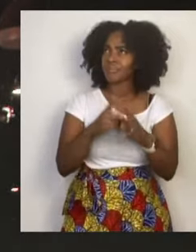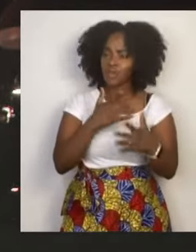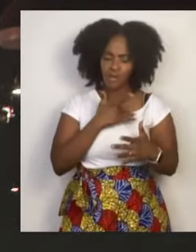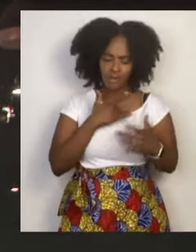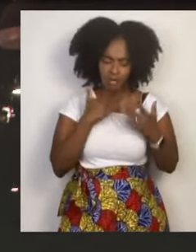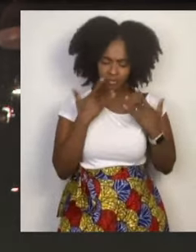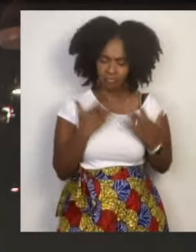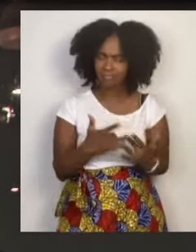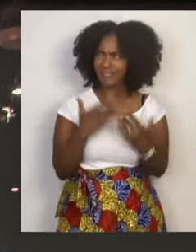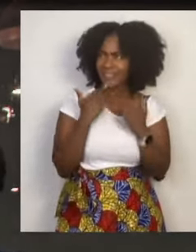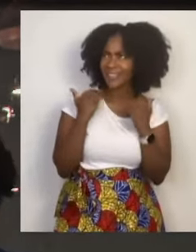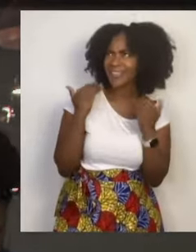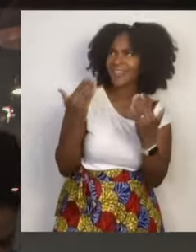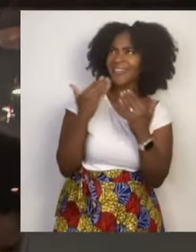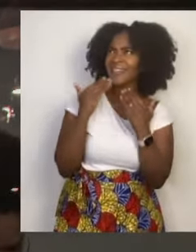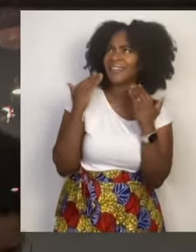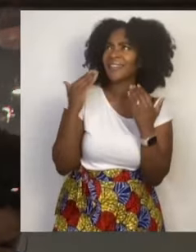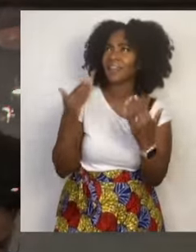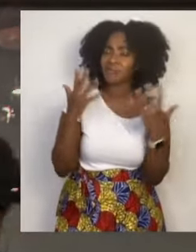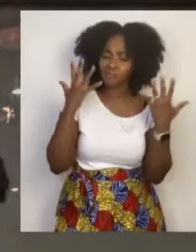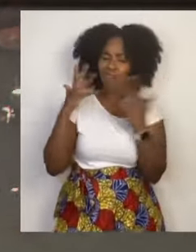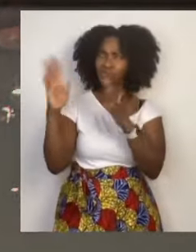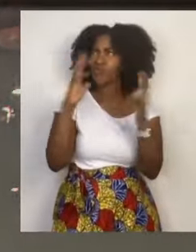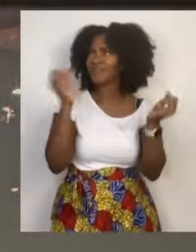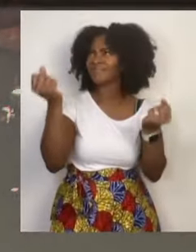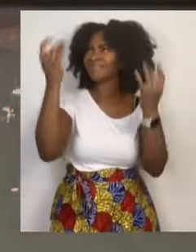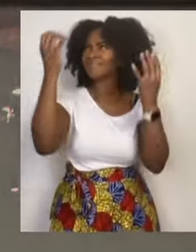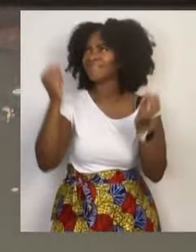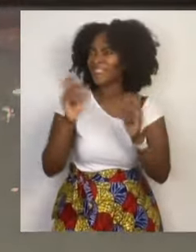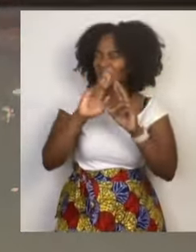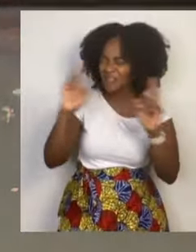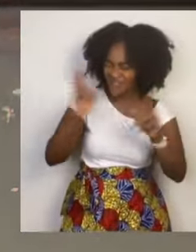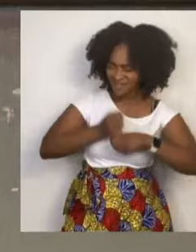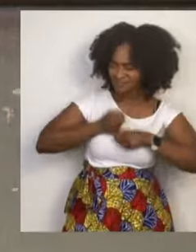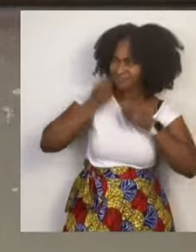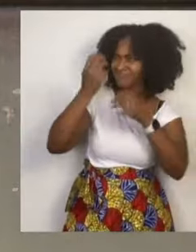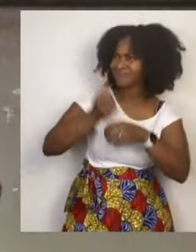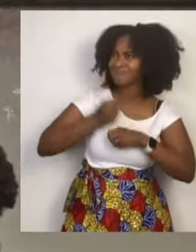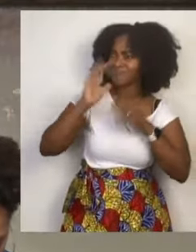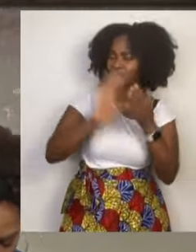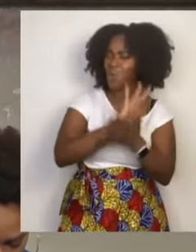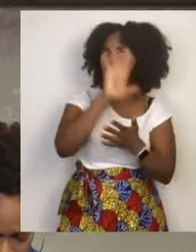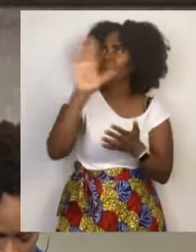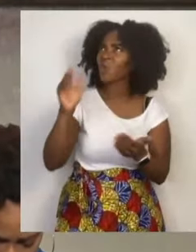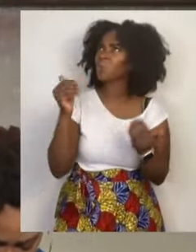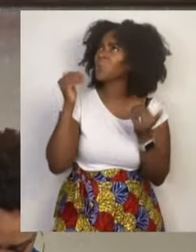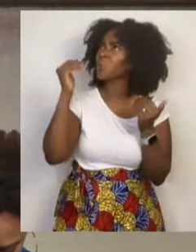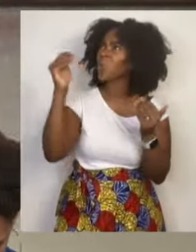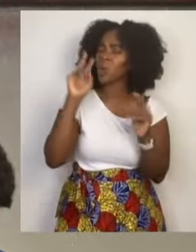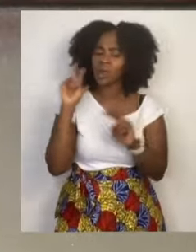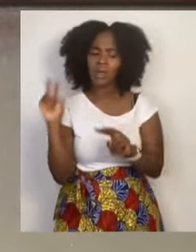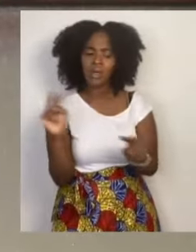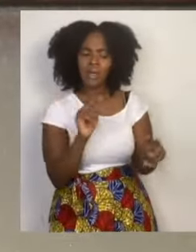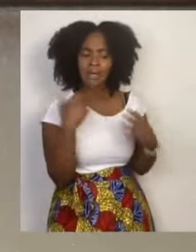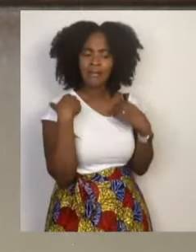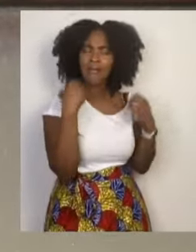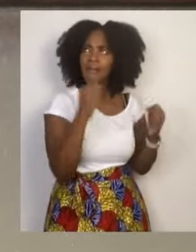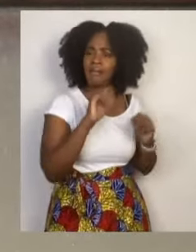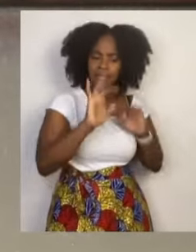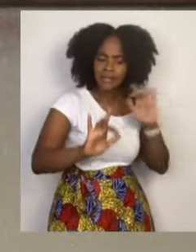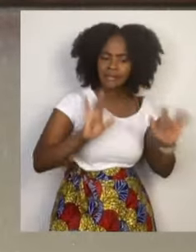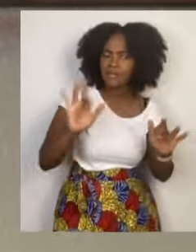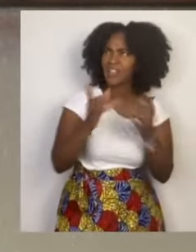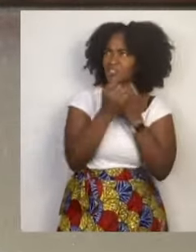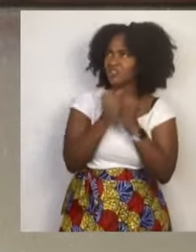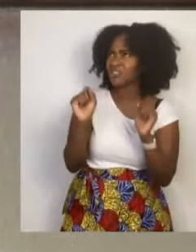ready to give you the glory. God, today touch, heal, and deliver. You know what we stand in need of. You know every request,